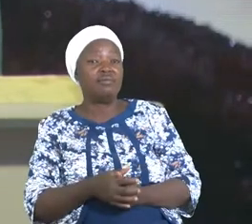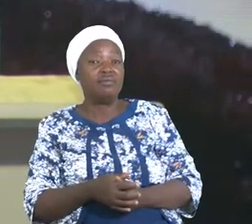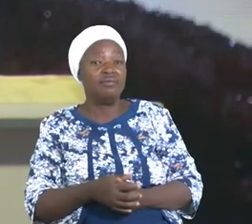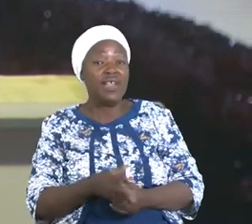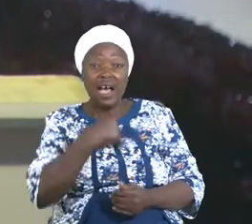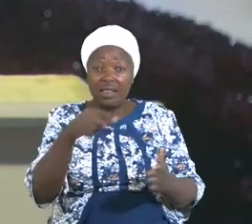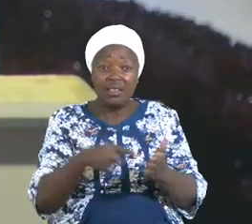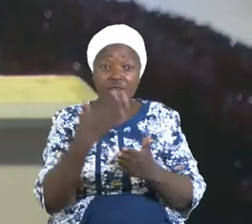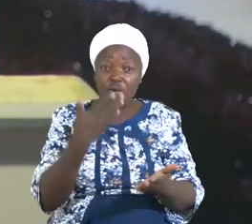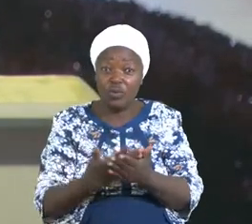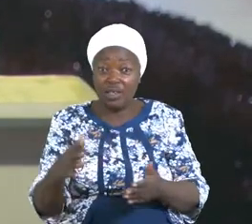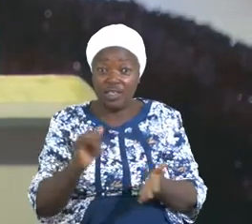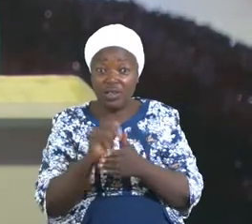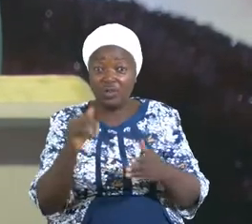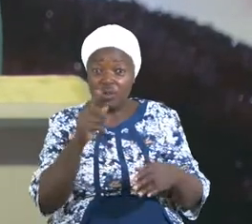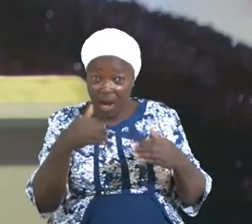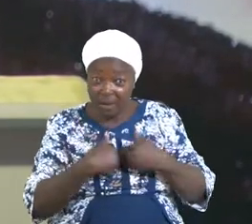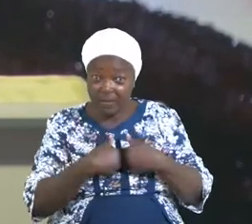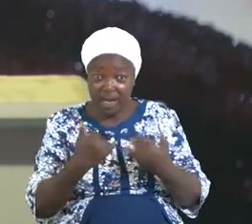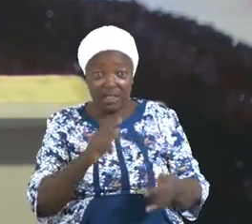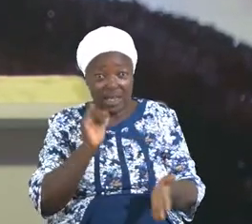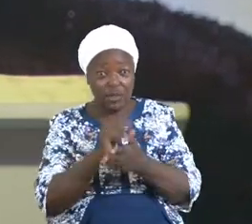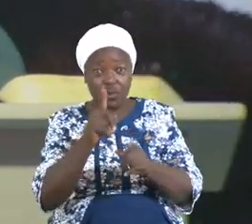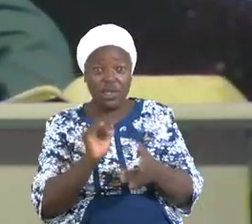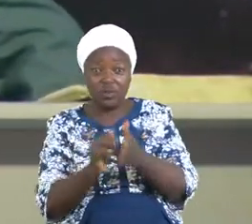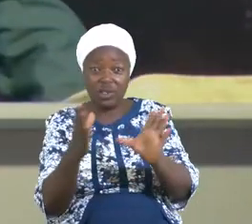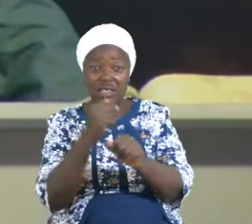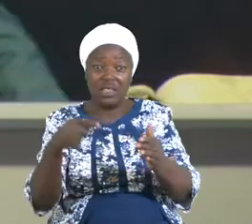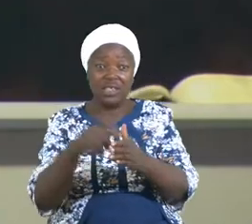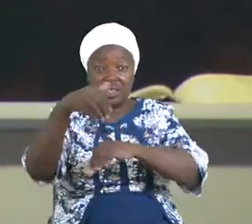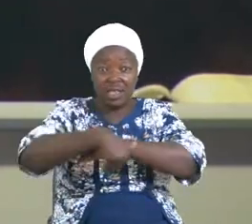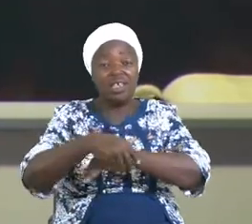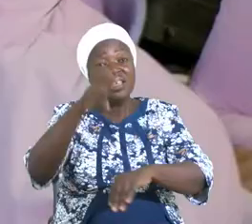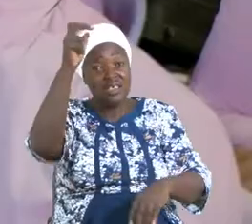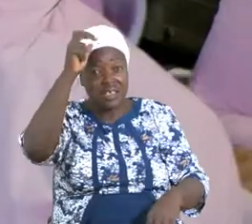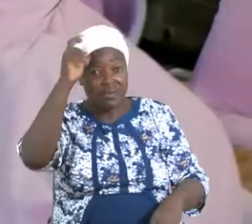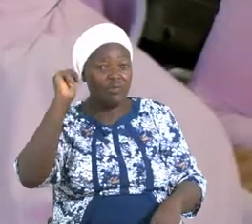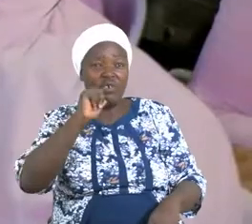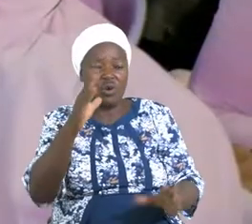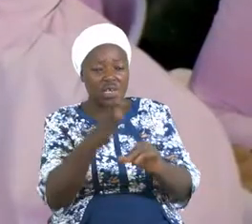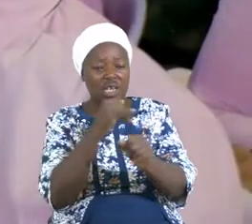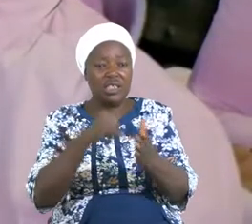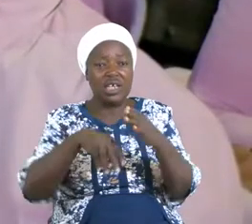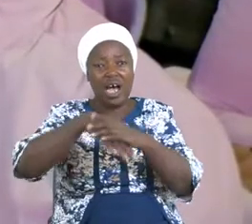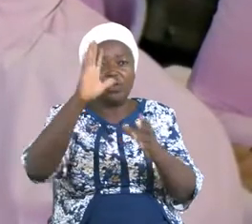thing you have got and the one you are getting tonight, Satan will not get it out of your